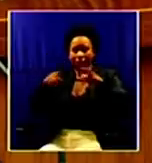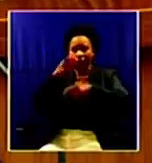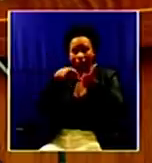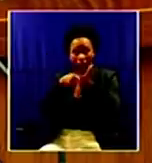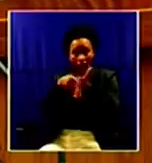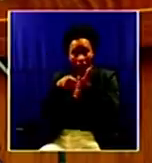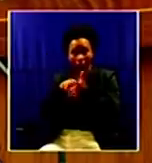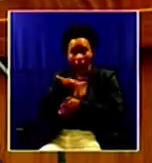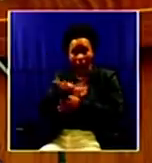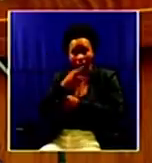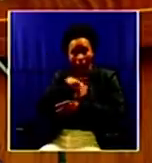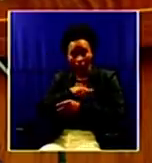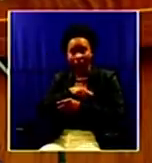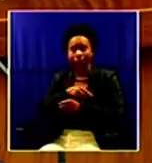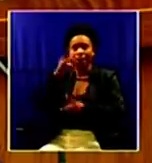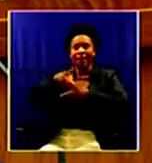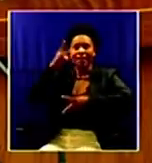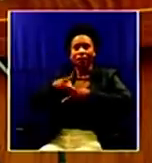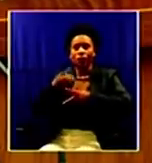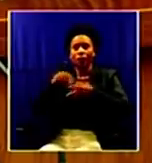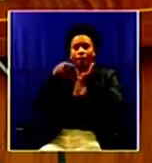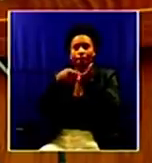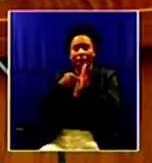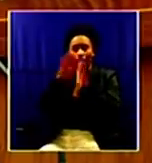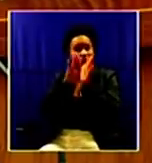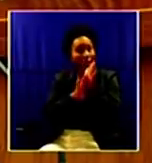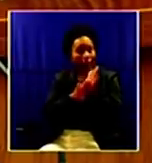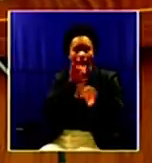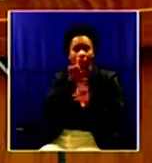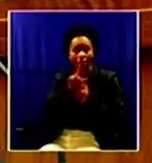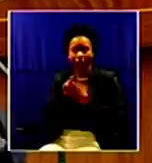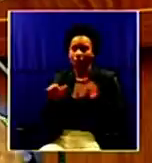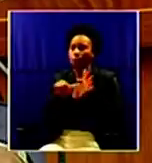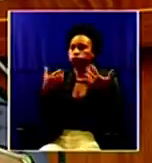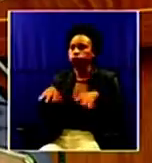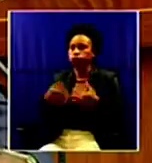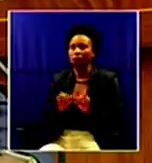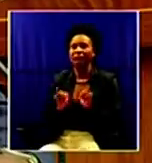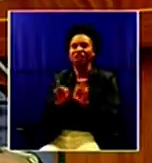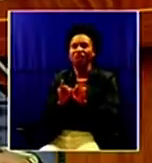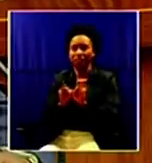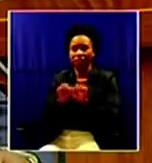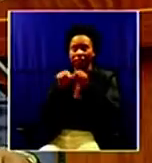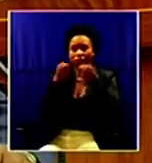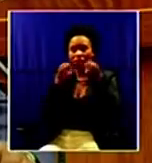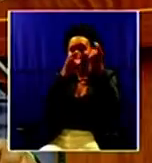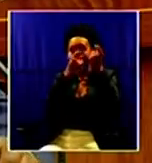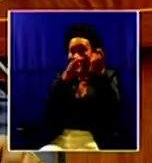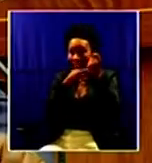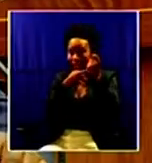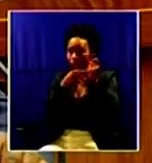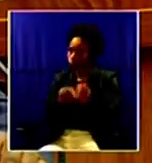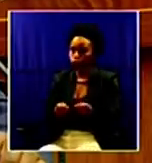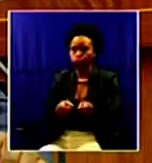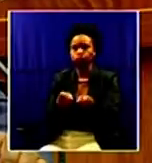Finalization of the procurement bill is therefore urgent. The National Treasury is fast-tracking the process of